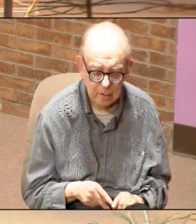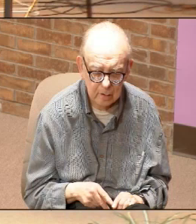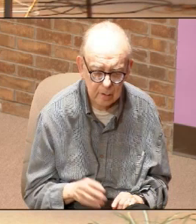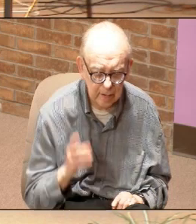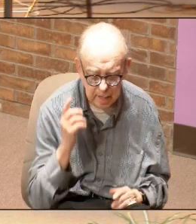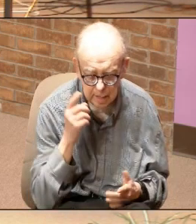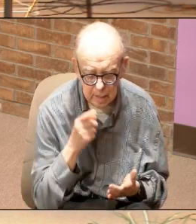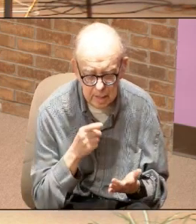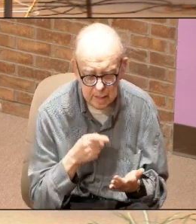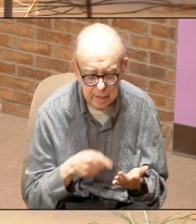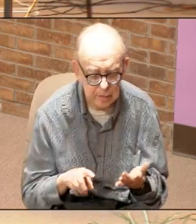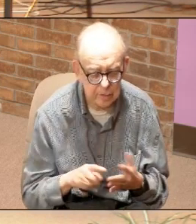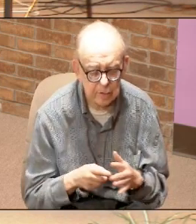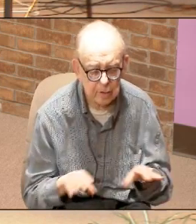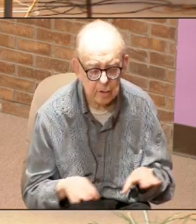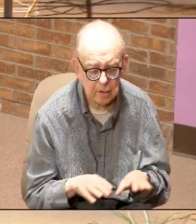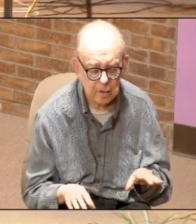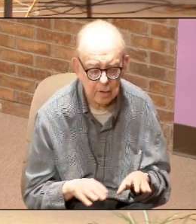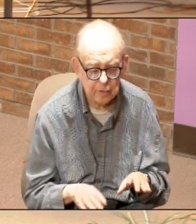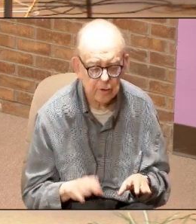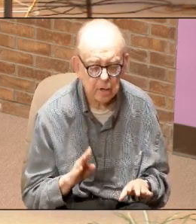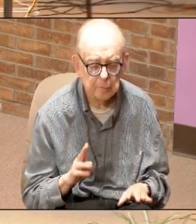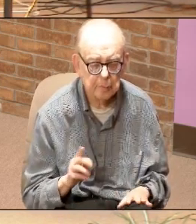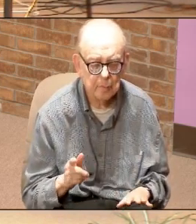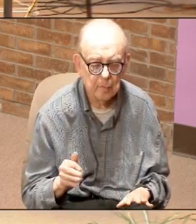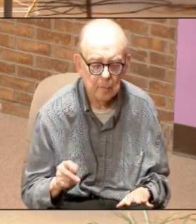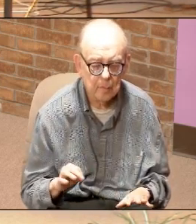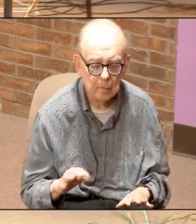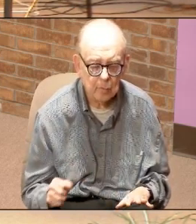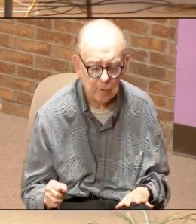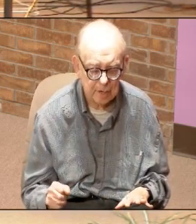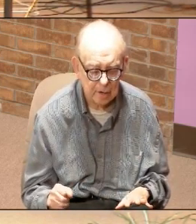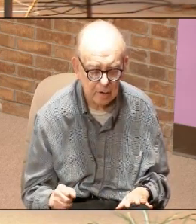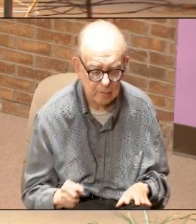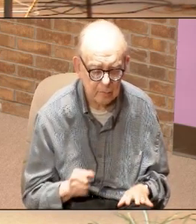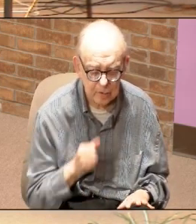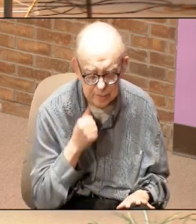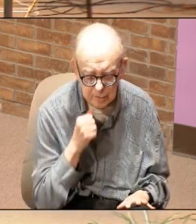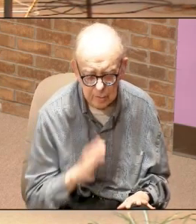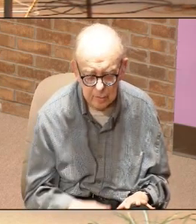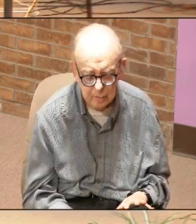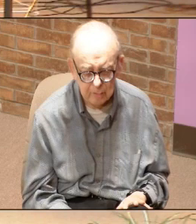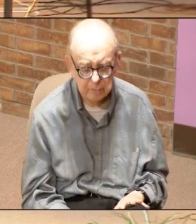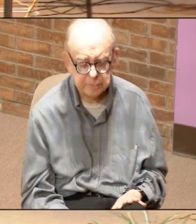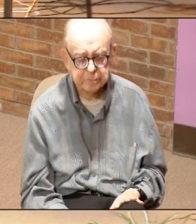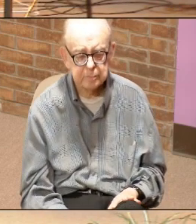Well, guess what they started doing? They started bullying her and making fun of her.